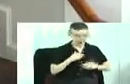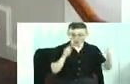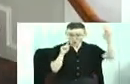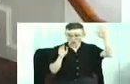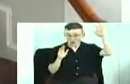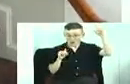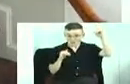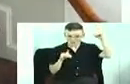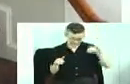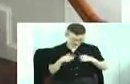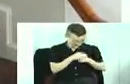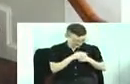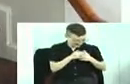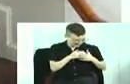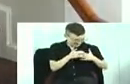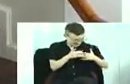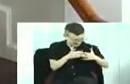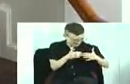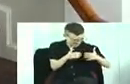as hope fills the world.